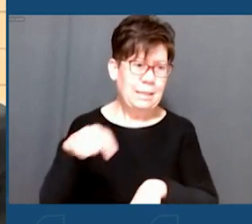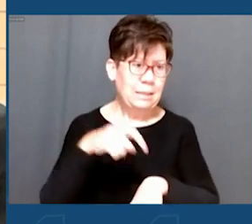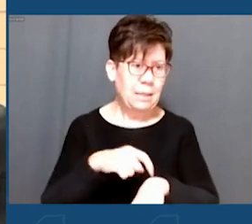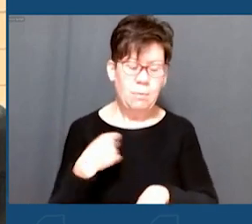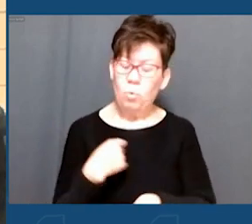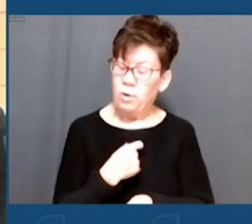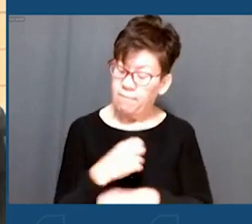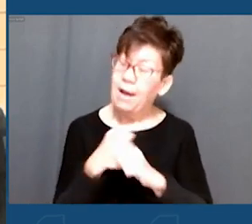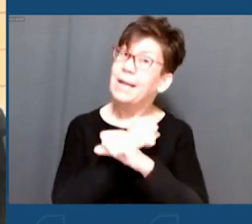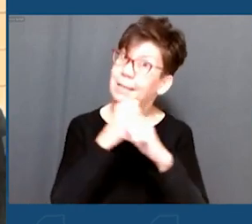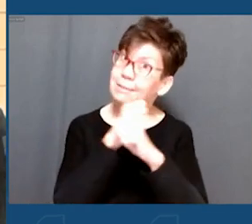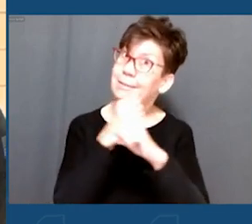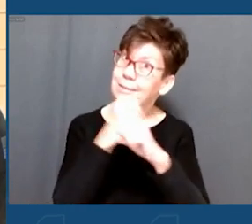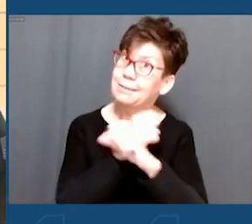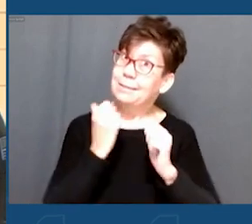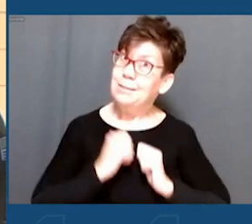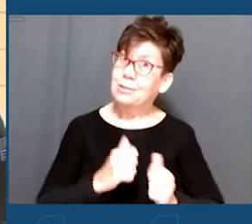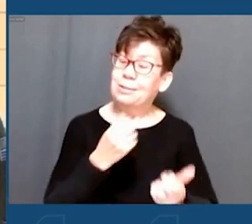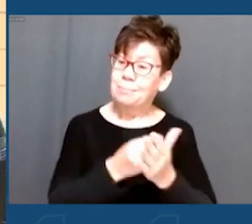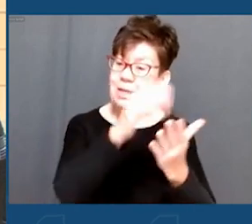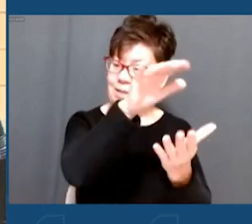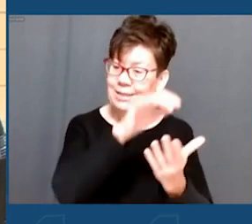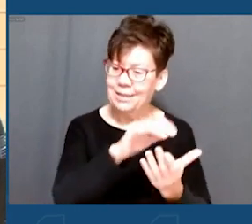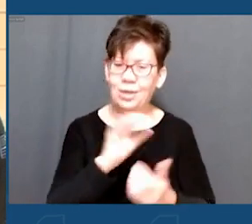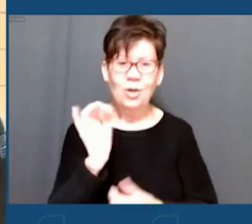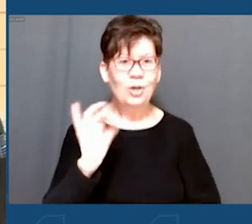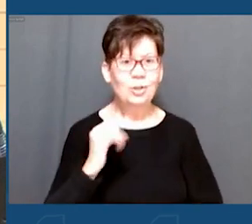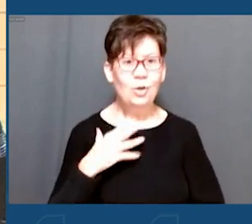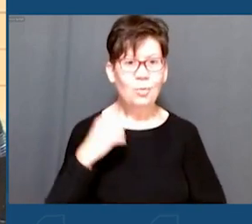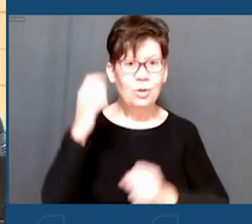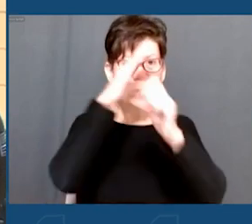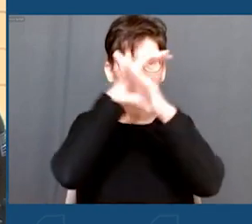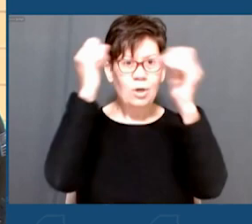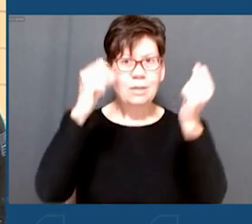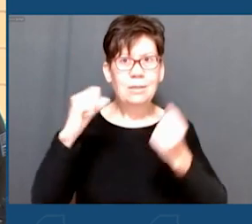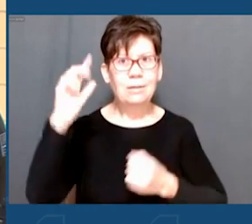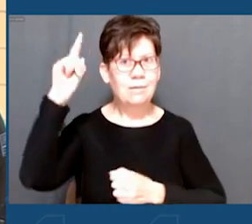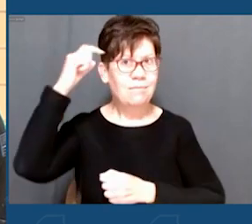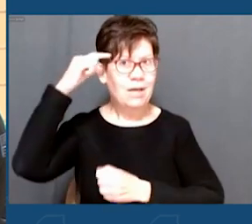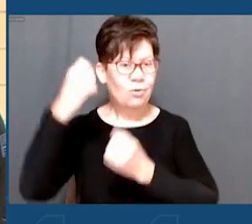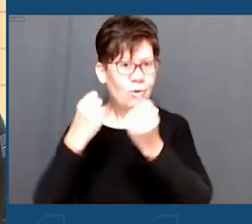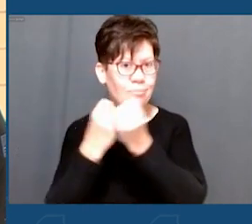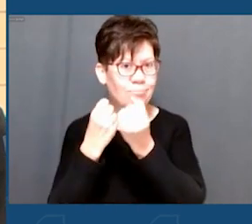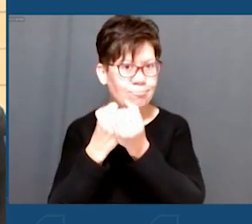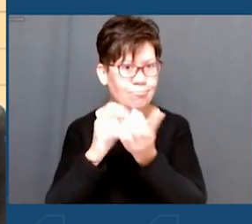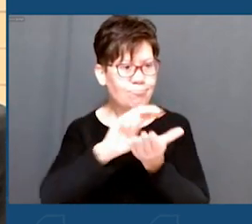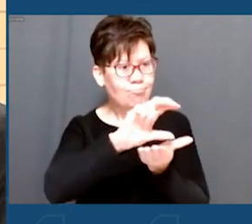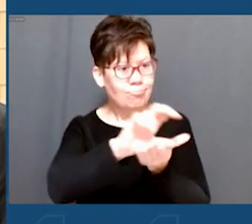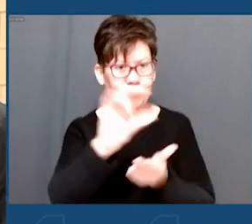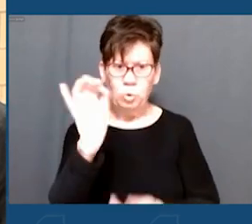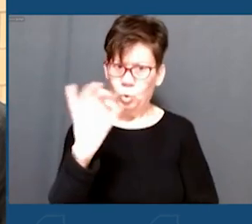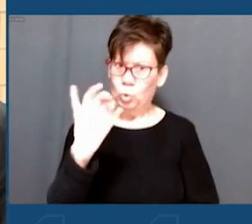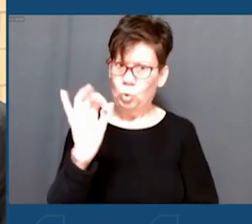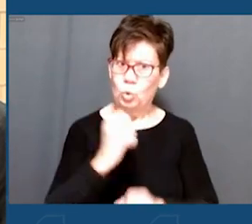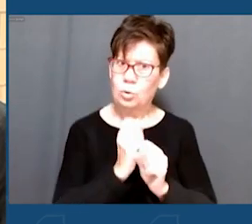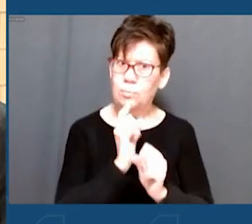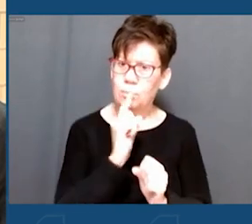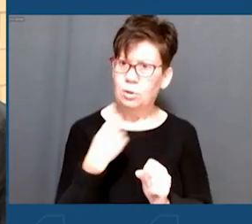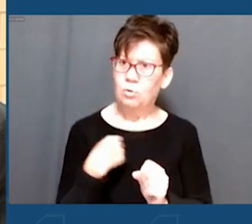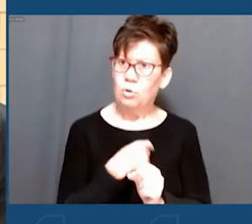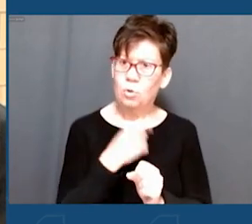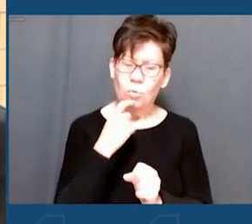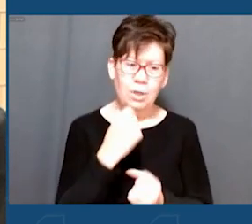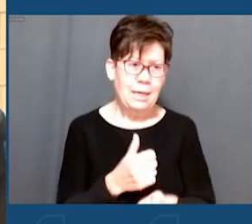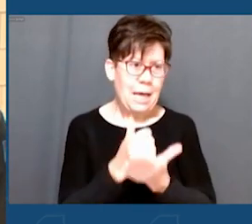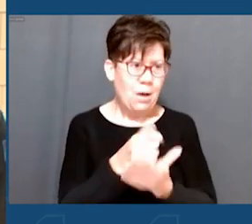And obviously, I want the president to also come in with some federal assistance as well to ensure that we can help you rebuild.